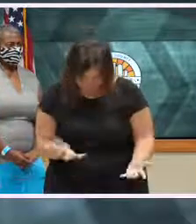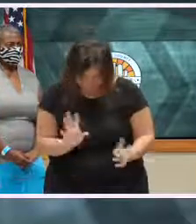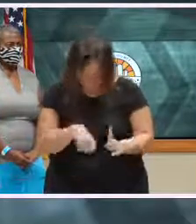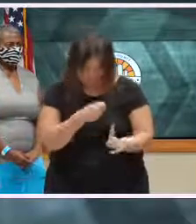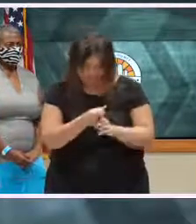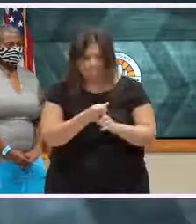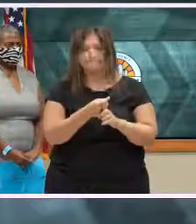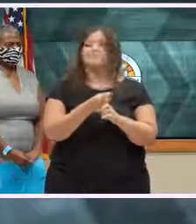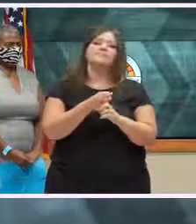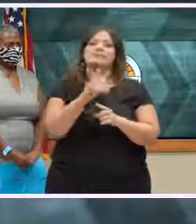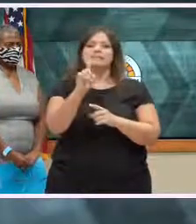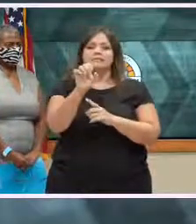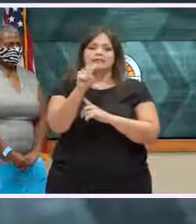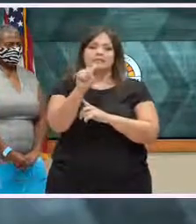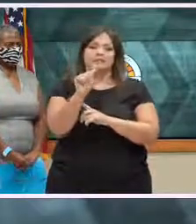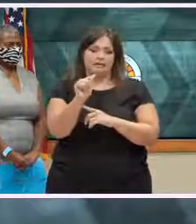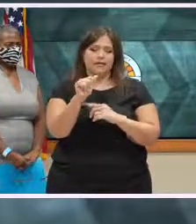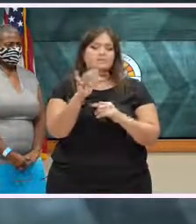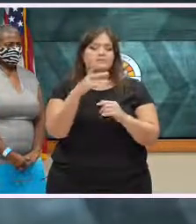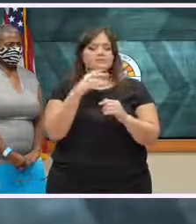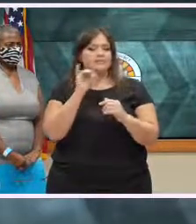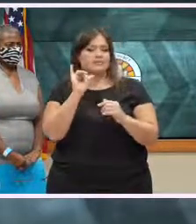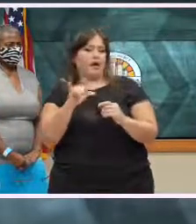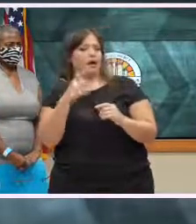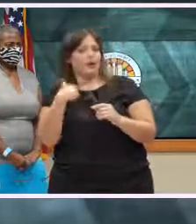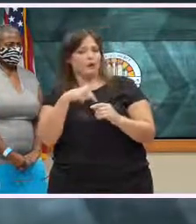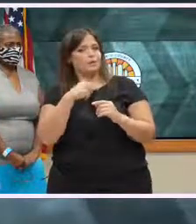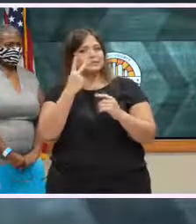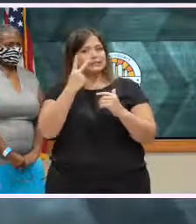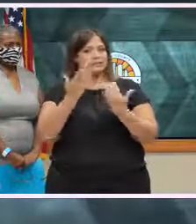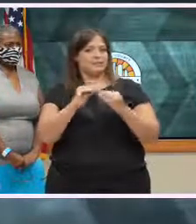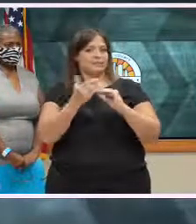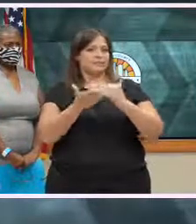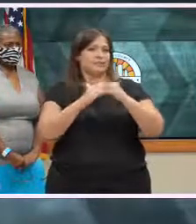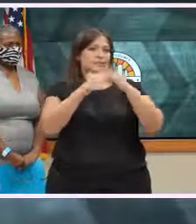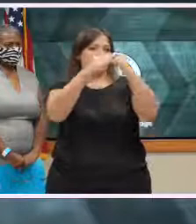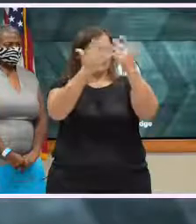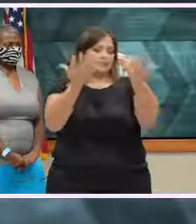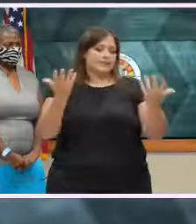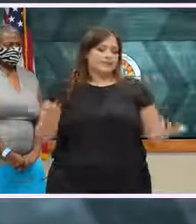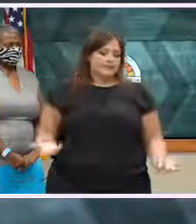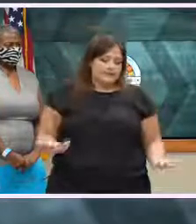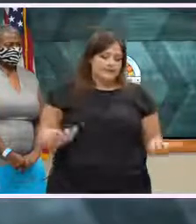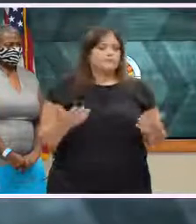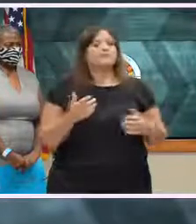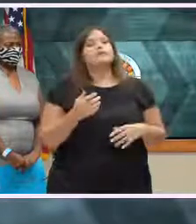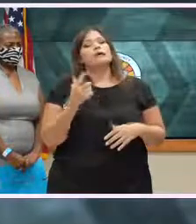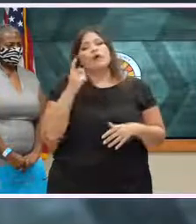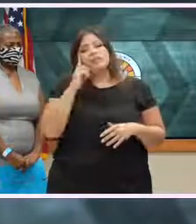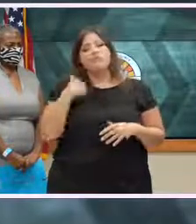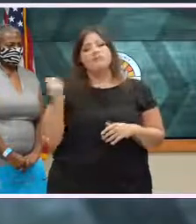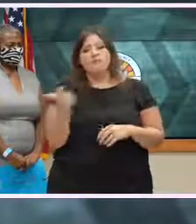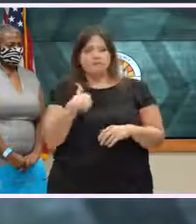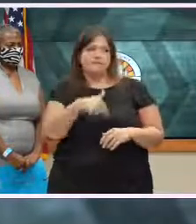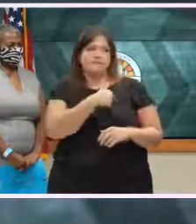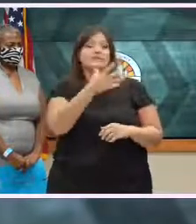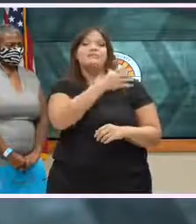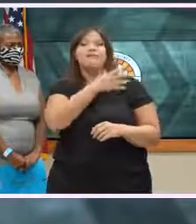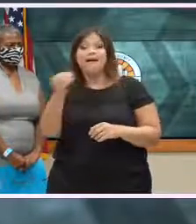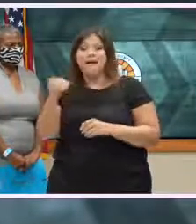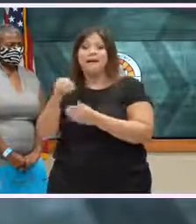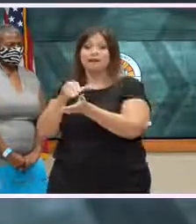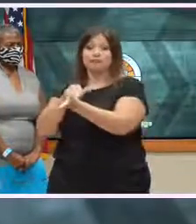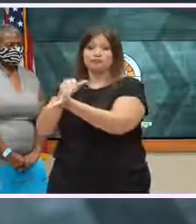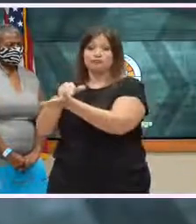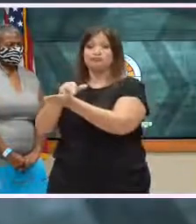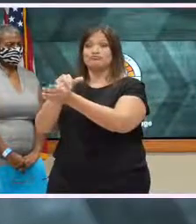overtake the impact of the vaccination rates. So, I think all of us and the medical professionals have